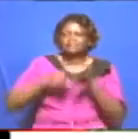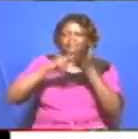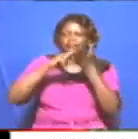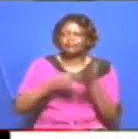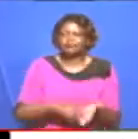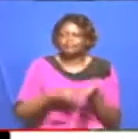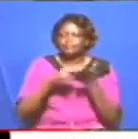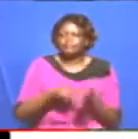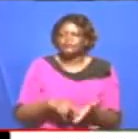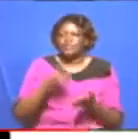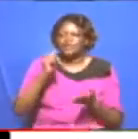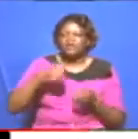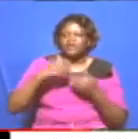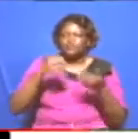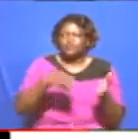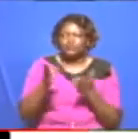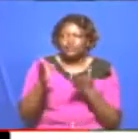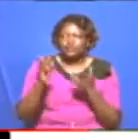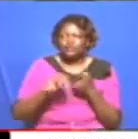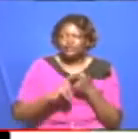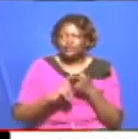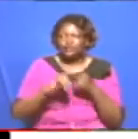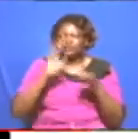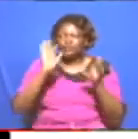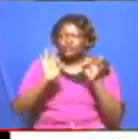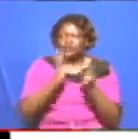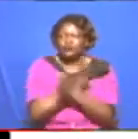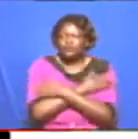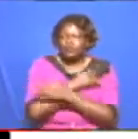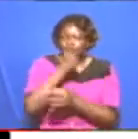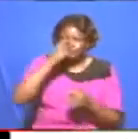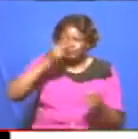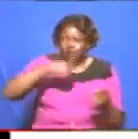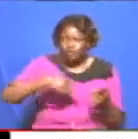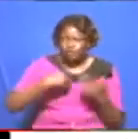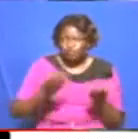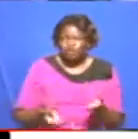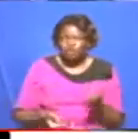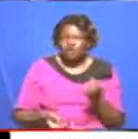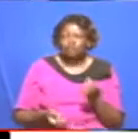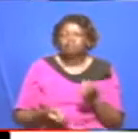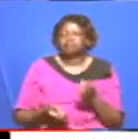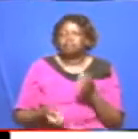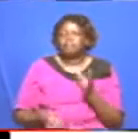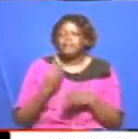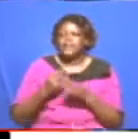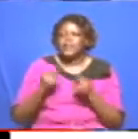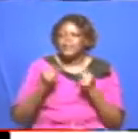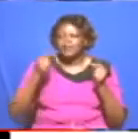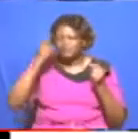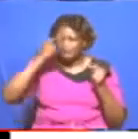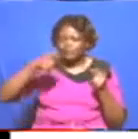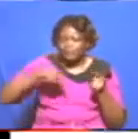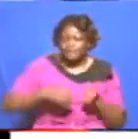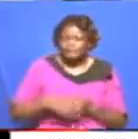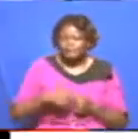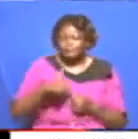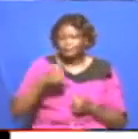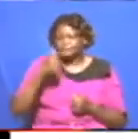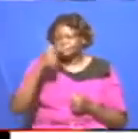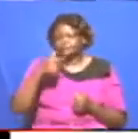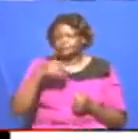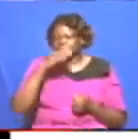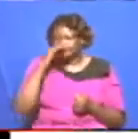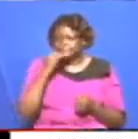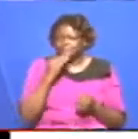you an opportunity to choose friends for us or create enemies for us. The ANC leader faulted the government for